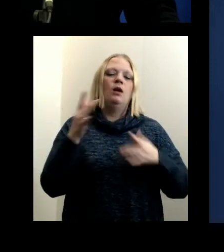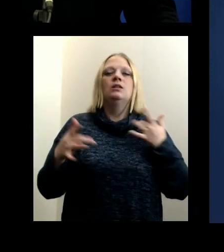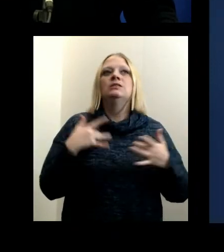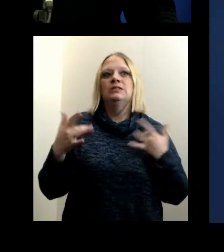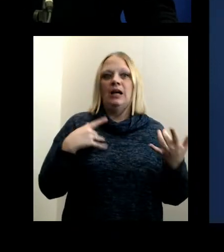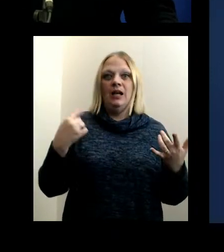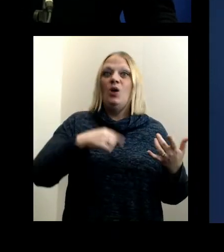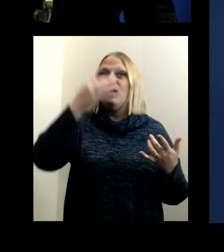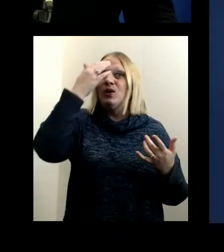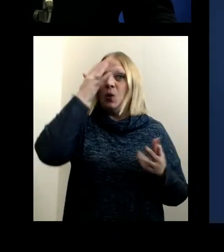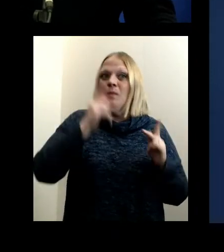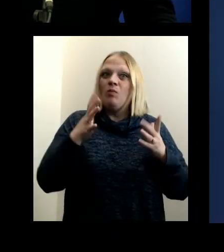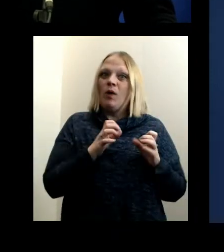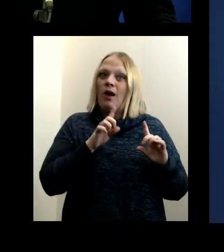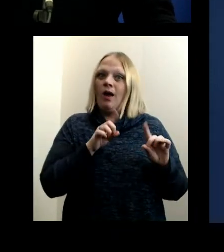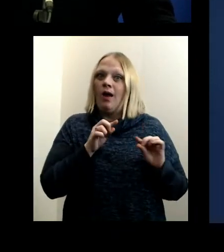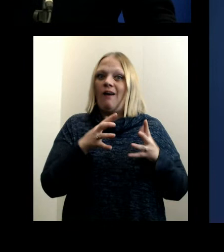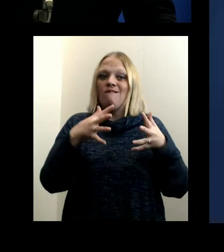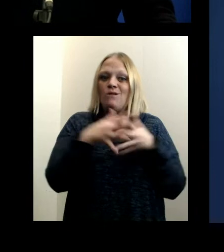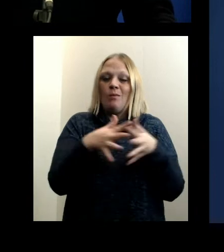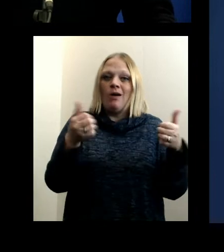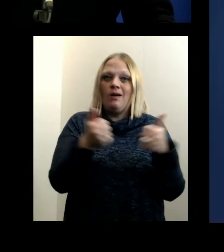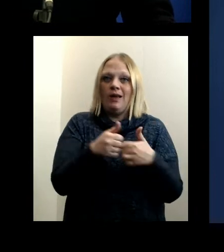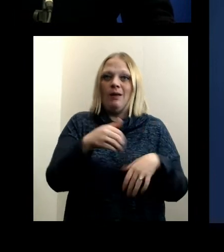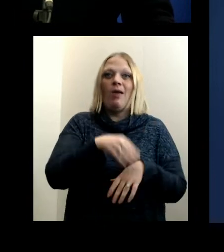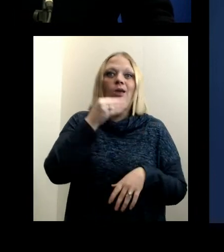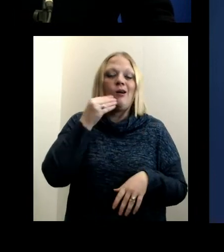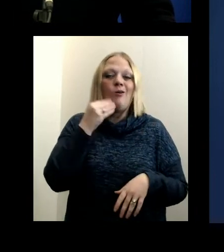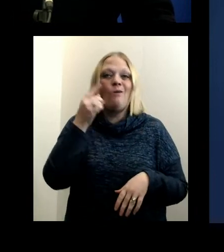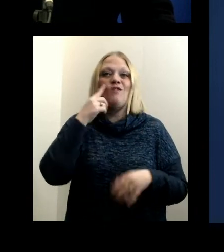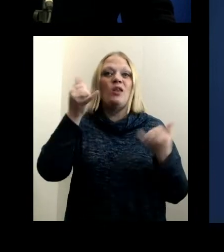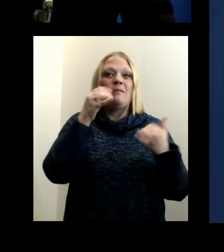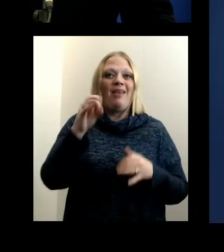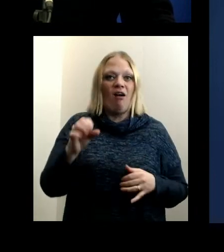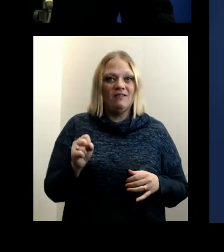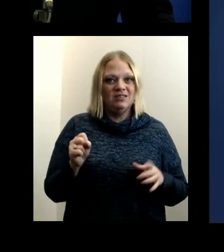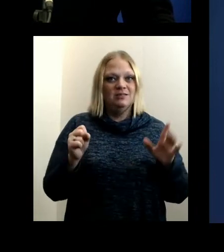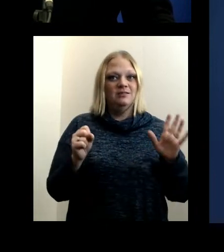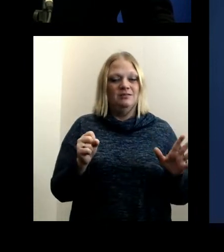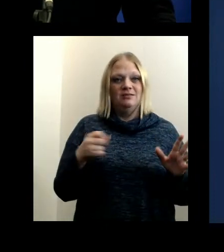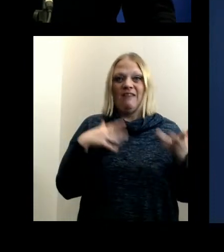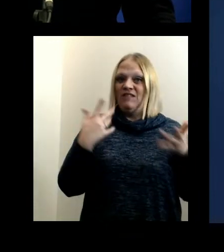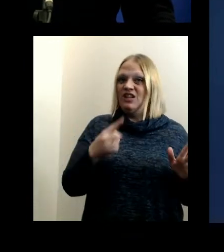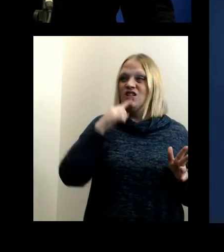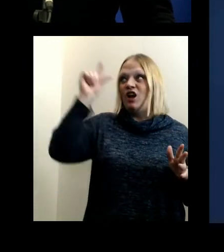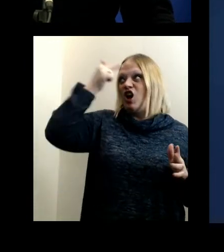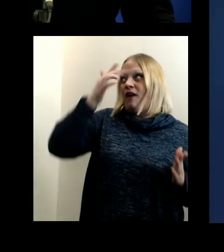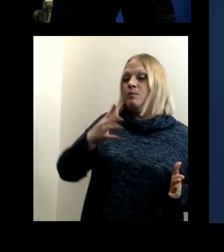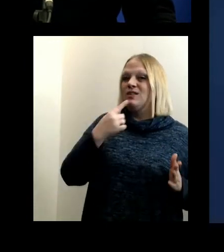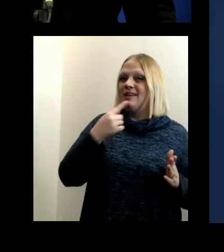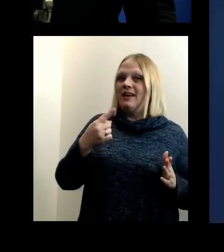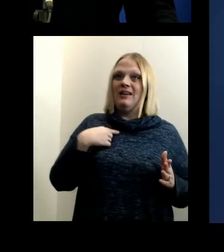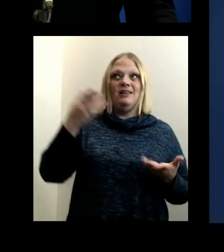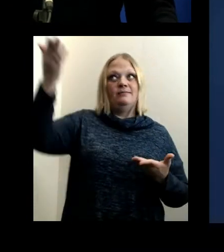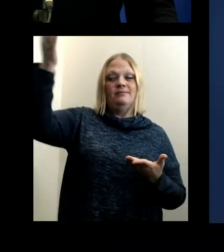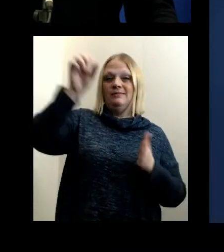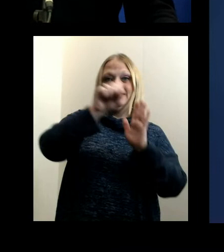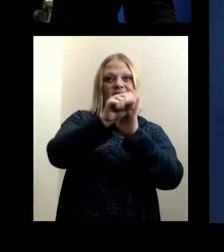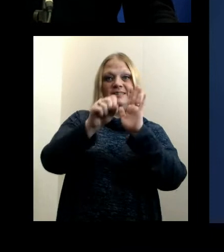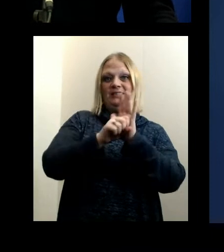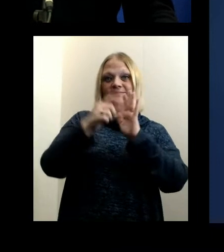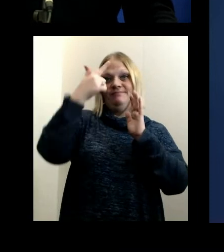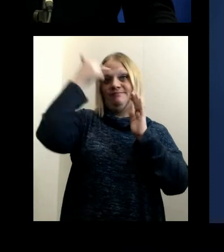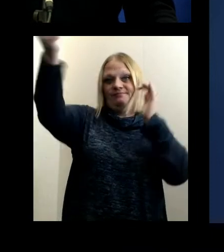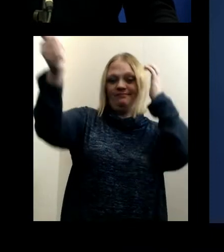people want to attend a football game at home for the playoffs. And as I've said, and as the governor said, it's really in the state's hands.